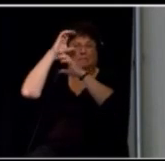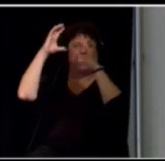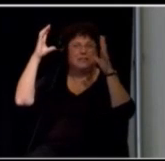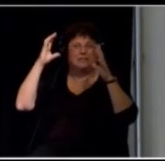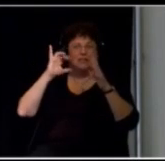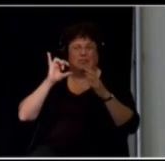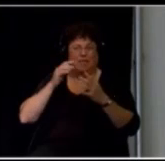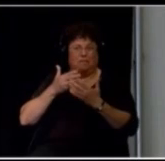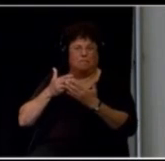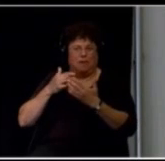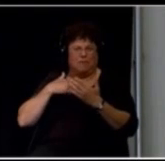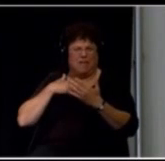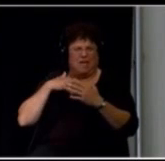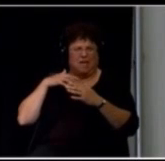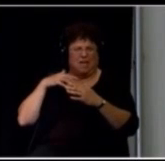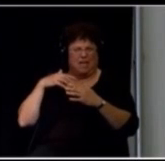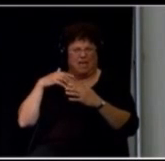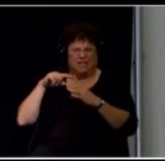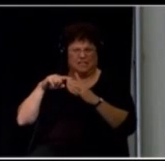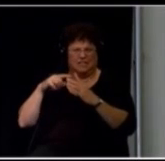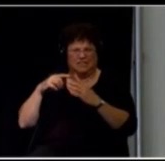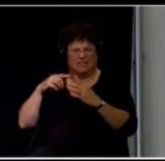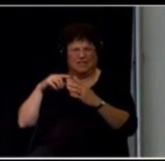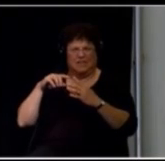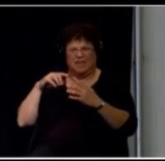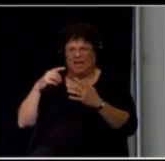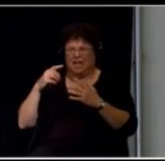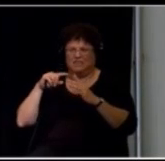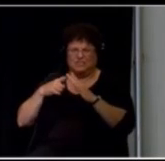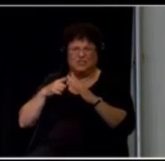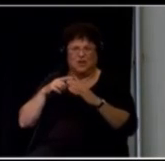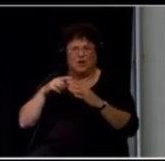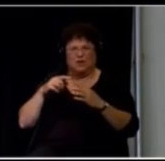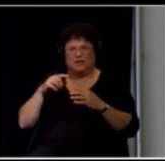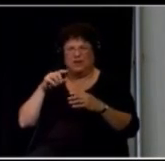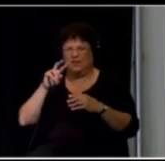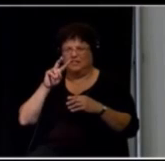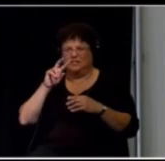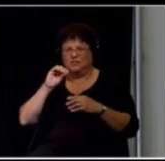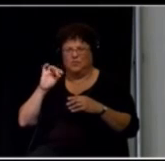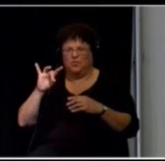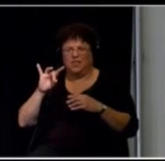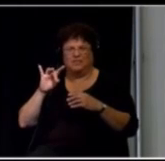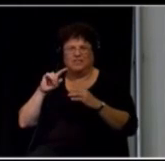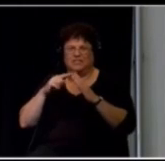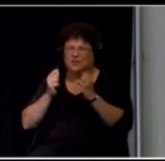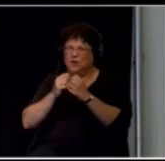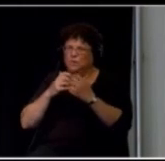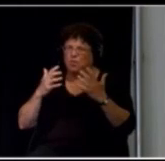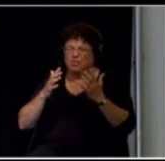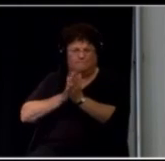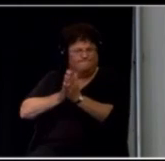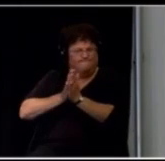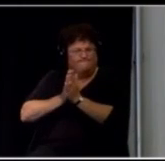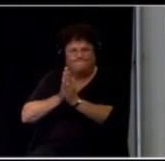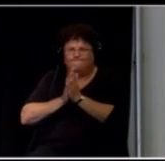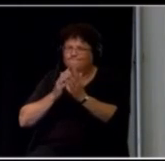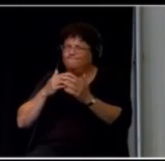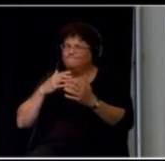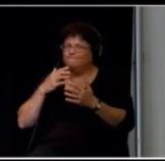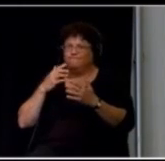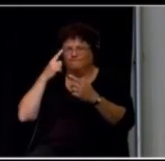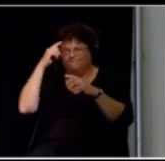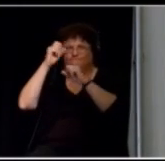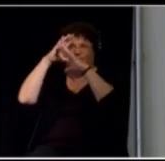been in Tesla since 2008, when we started with a lot of passion, a lot of